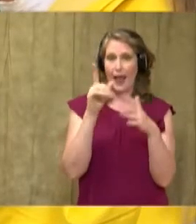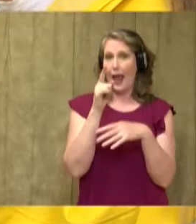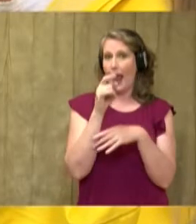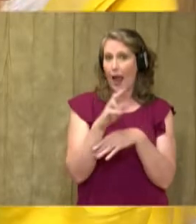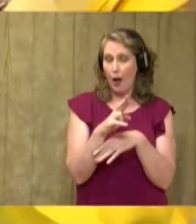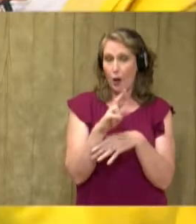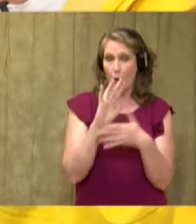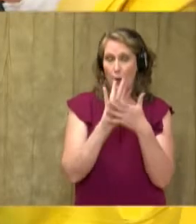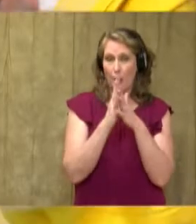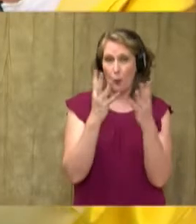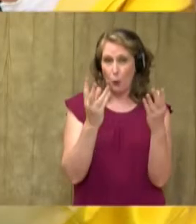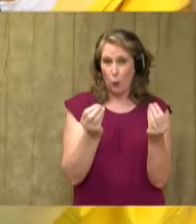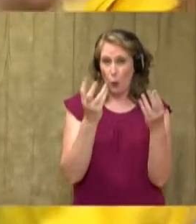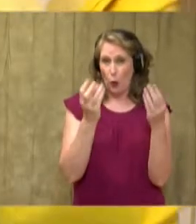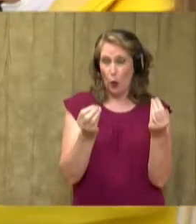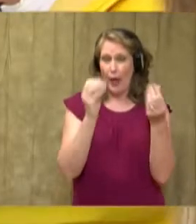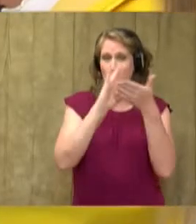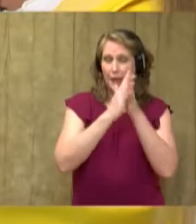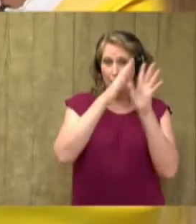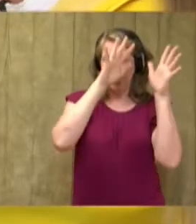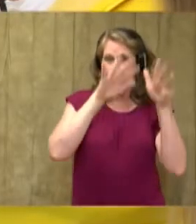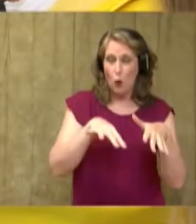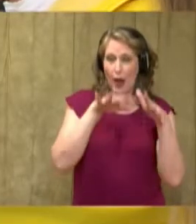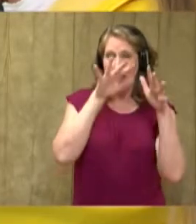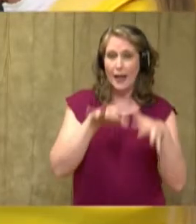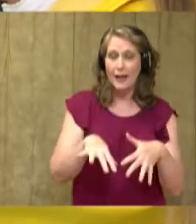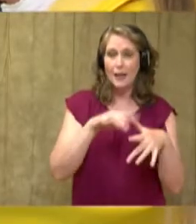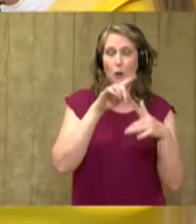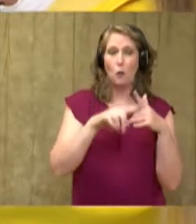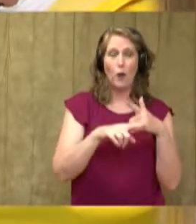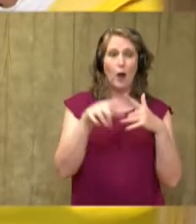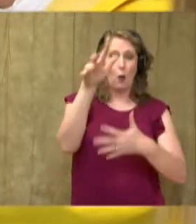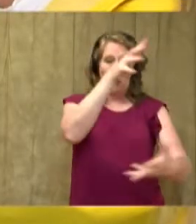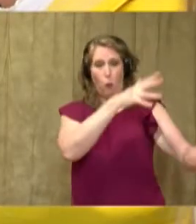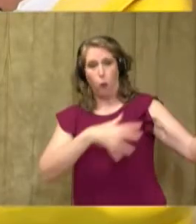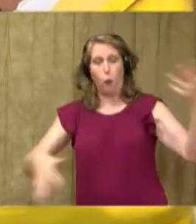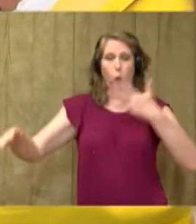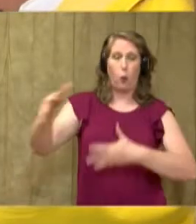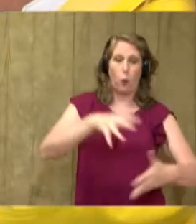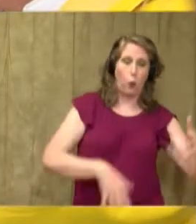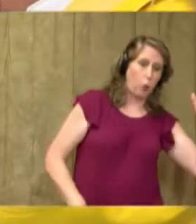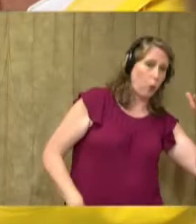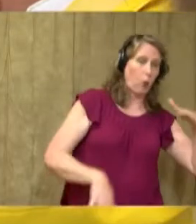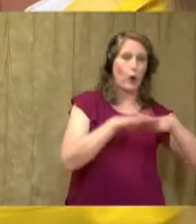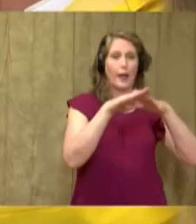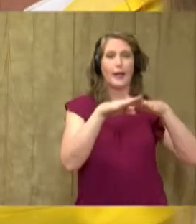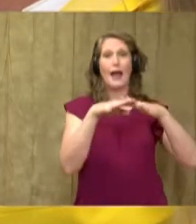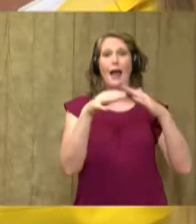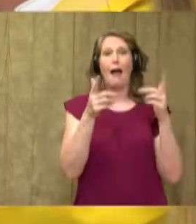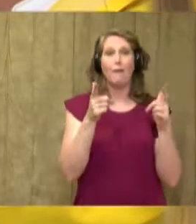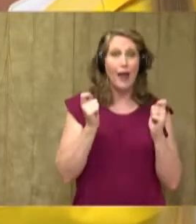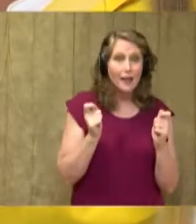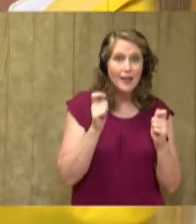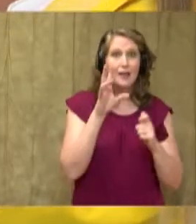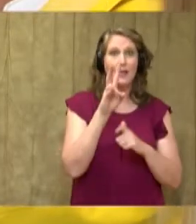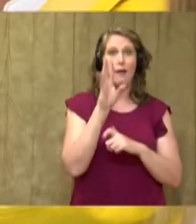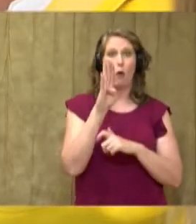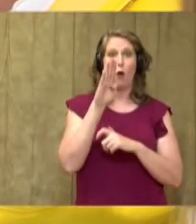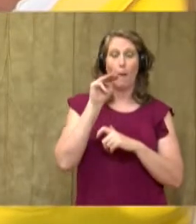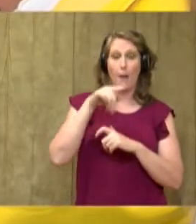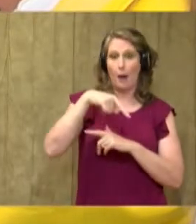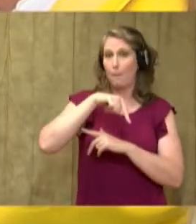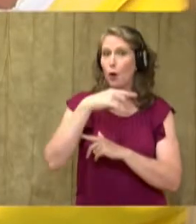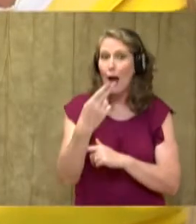air turns into rain. When the speed of the wind reaches 74 miles per hour, the storm